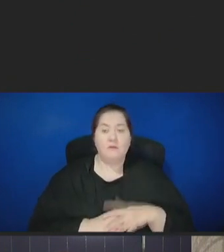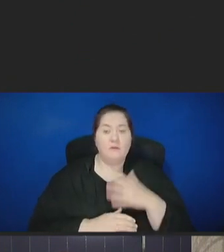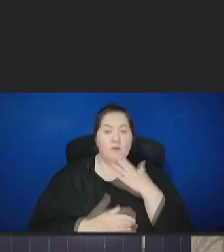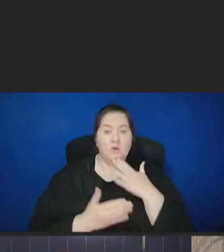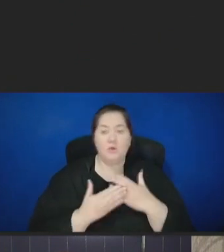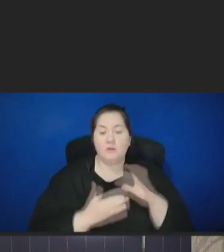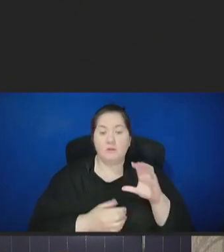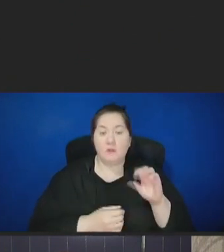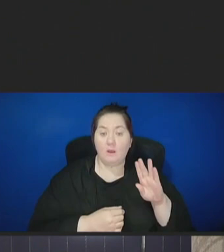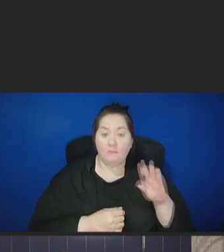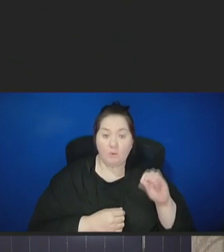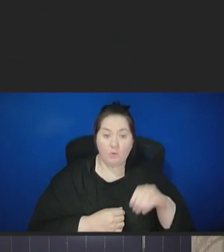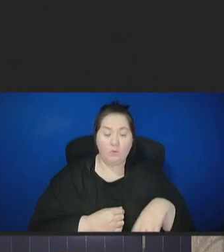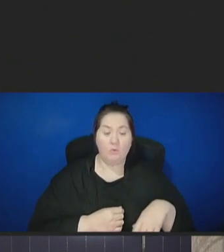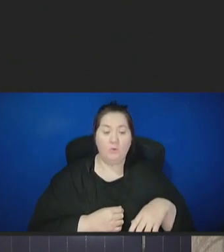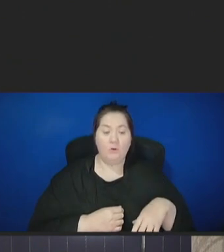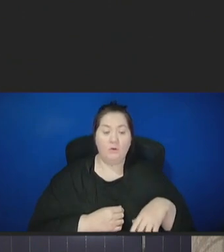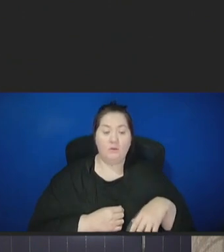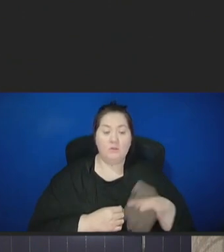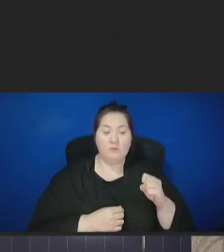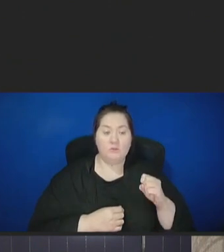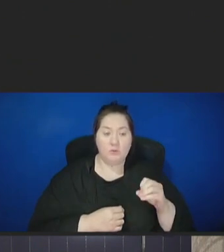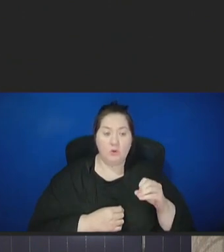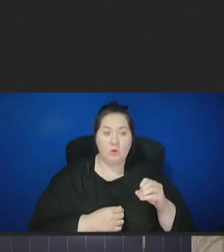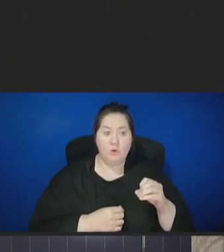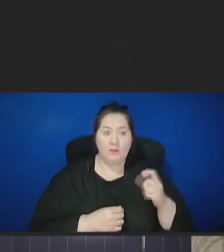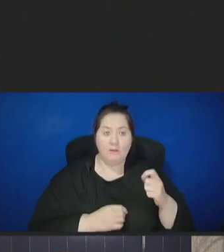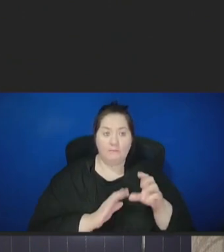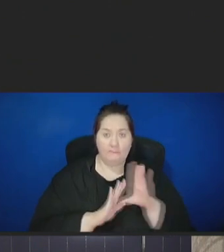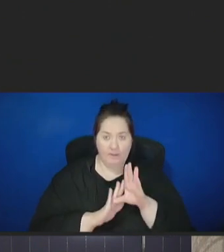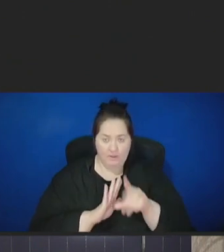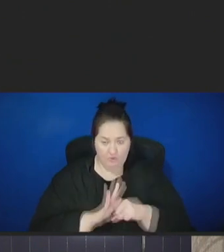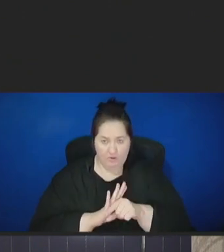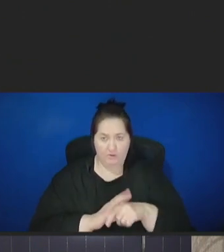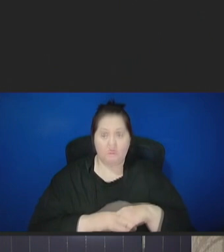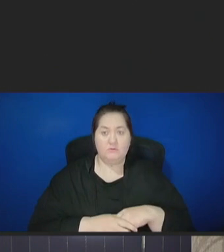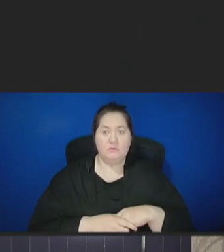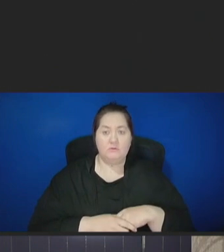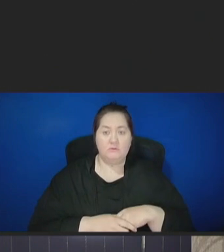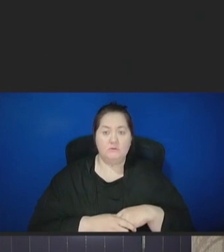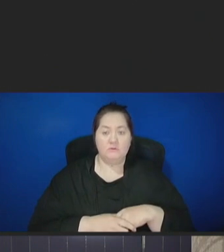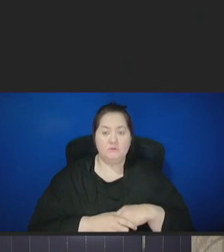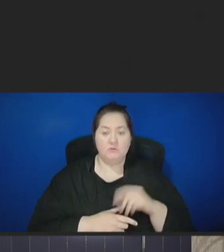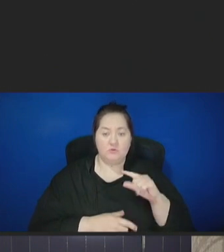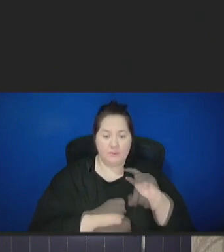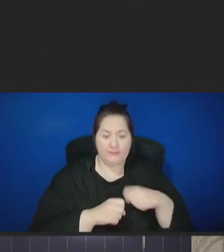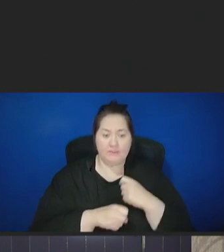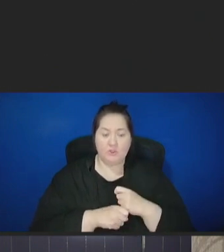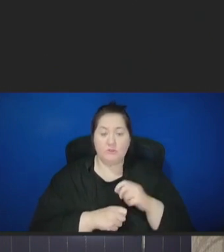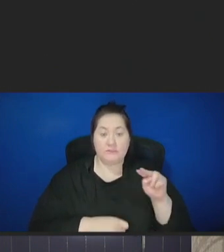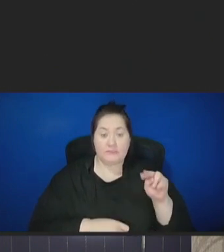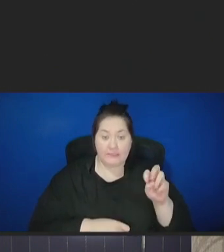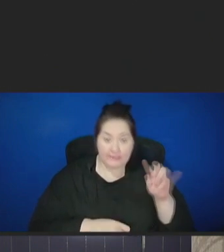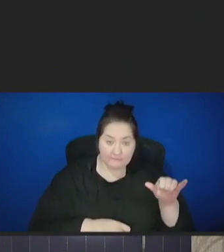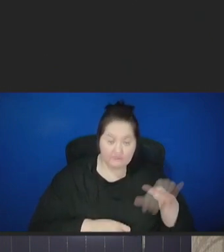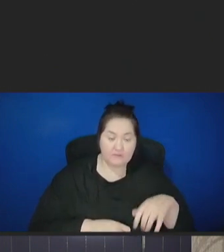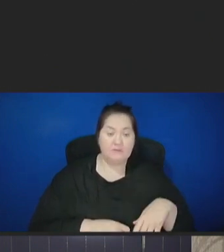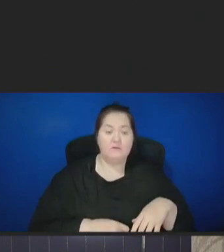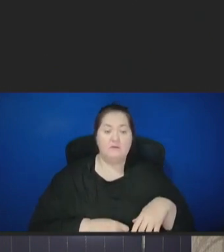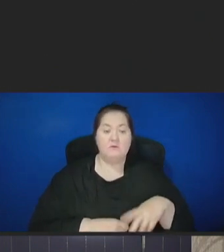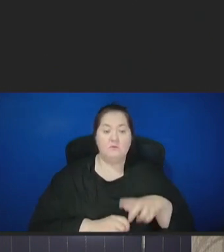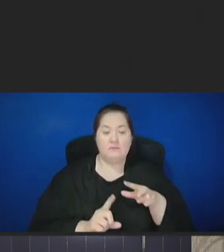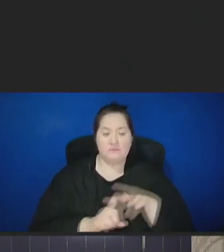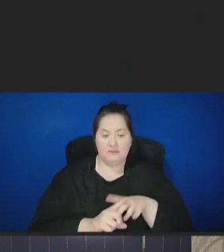combo. So a little background. I spent 20 years in the Navy, and I was actually assigned